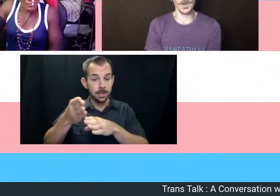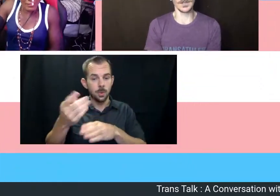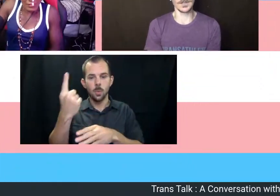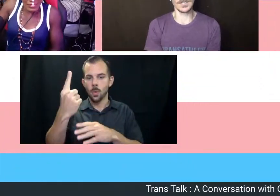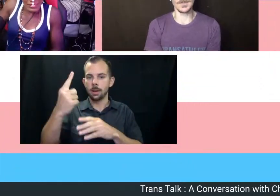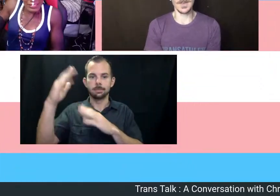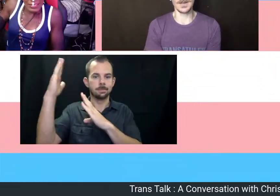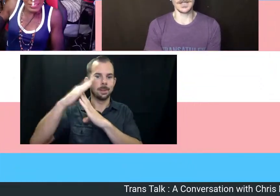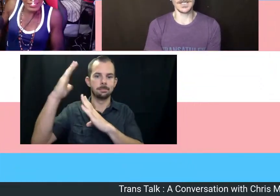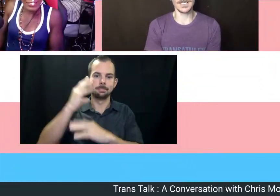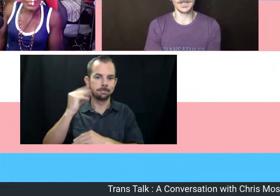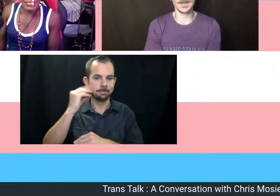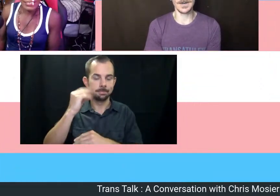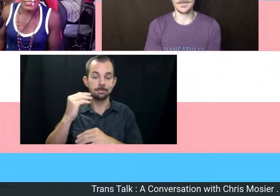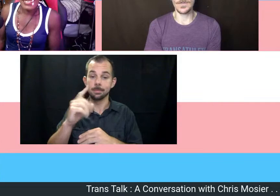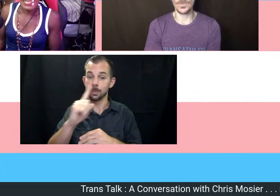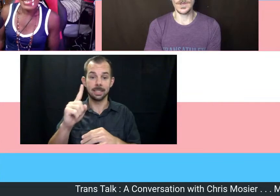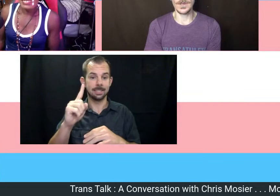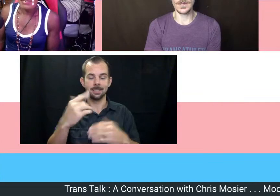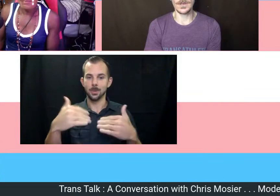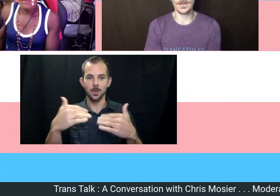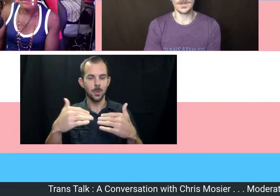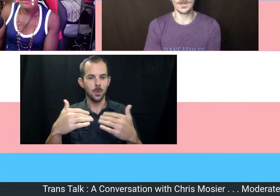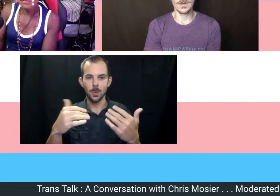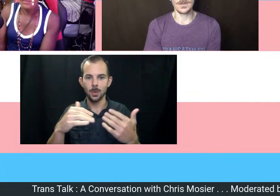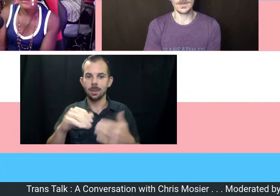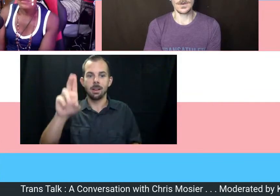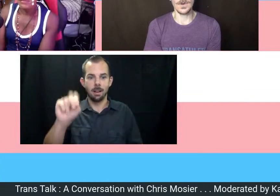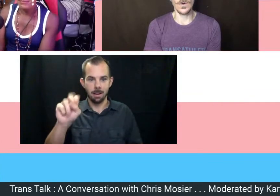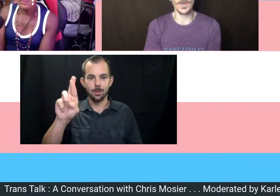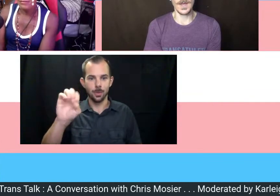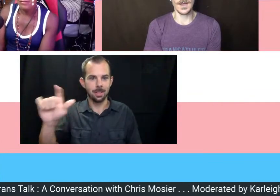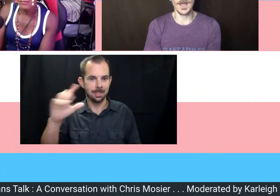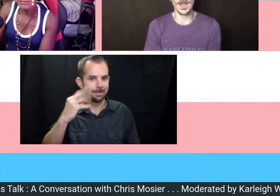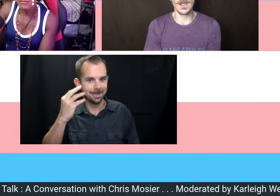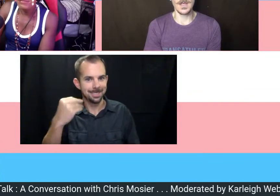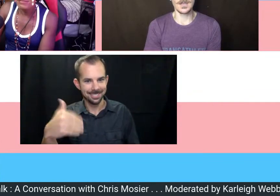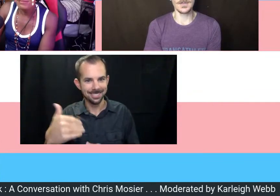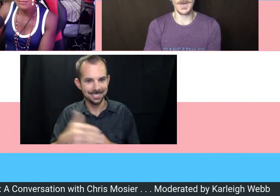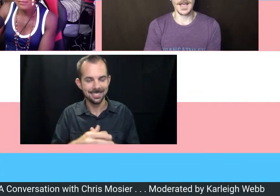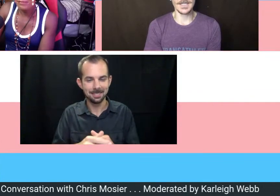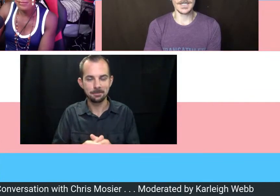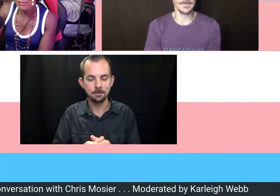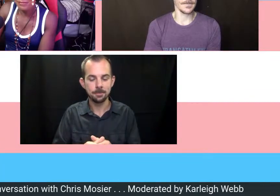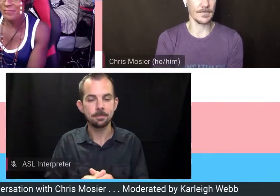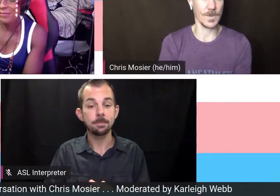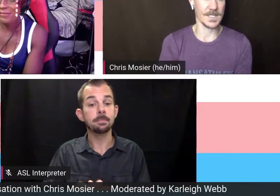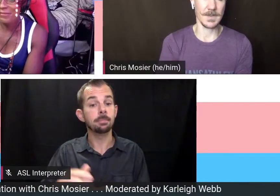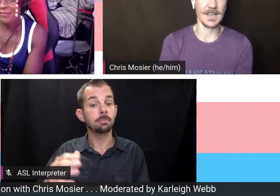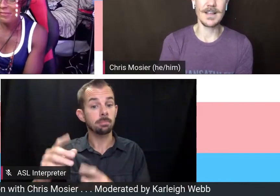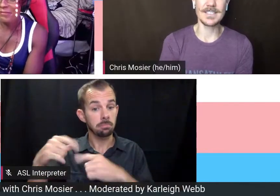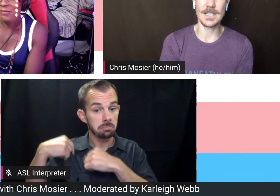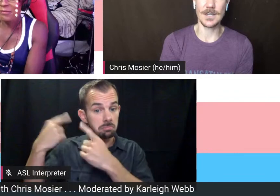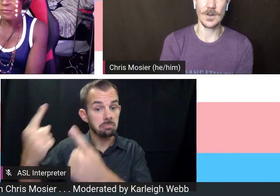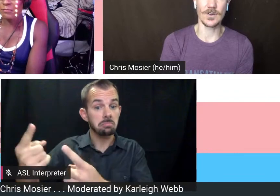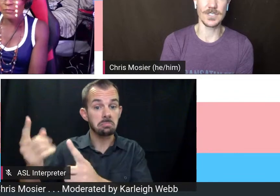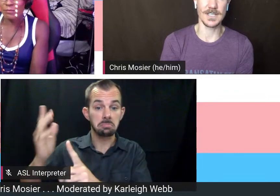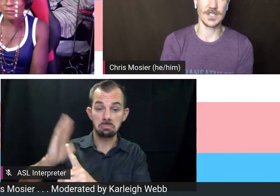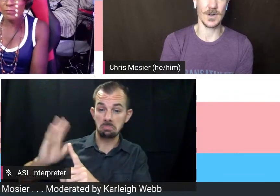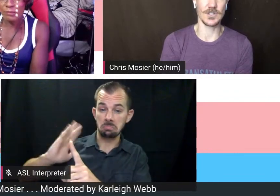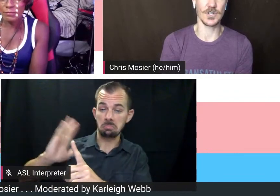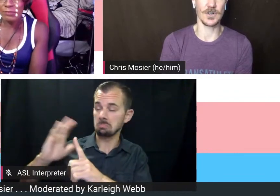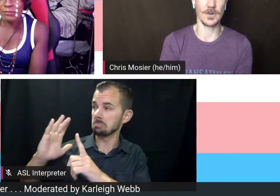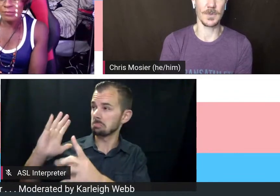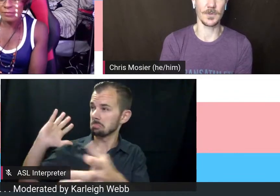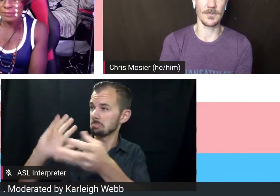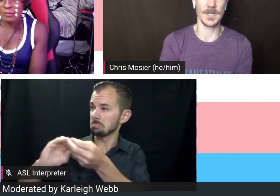bit surreal, to be honest. We, know that in the past, it's been 19 years